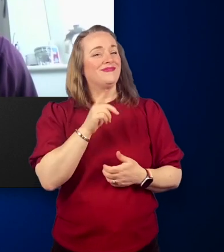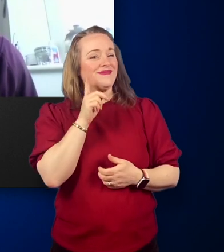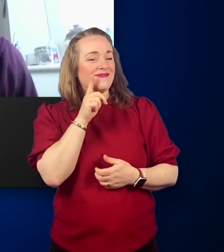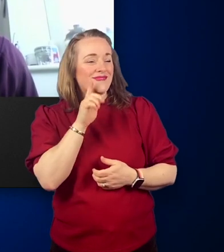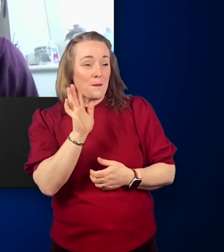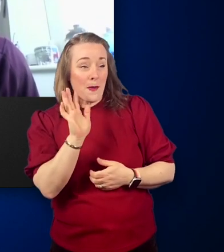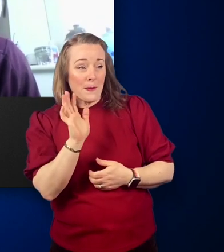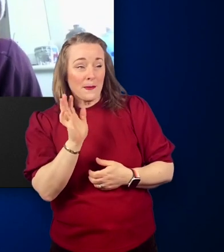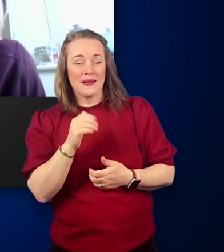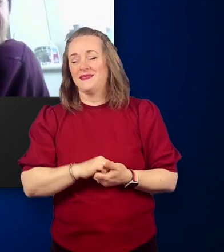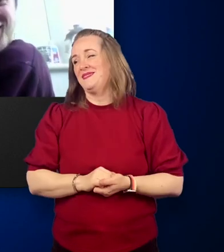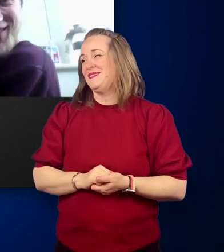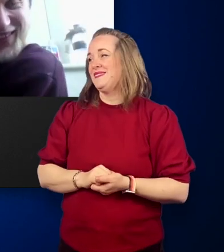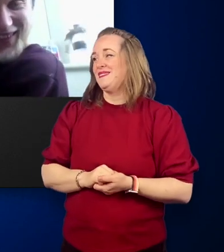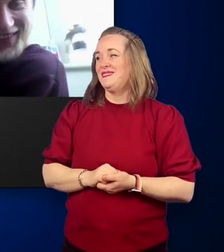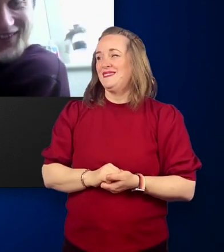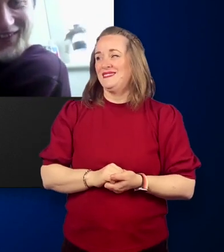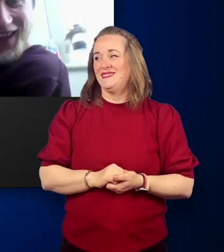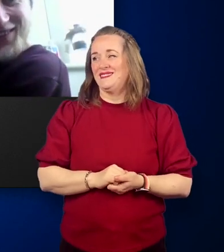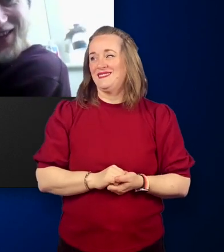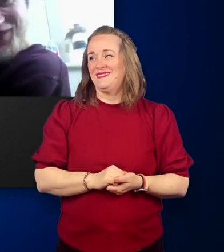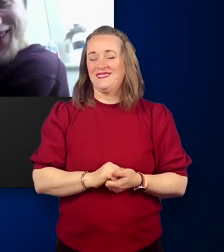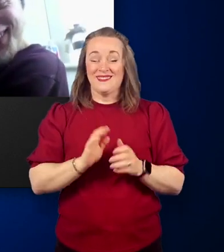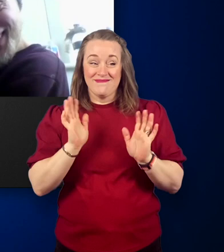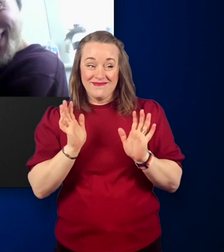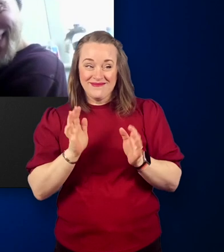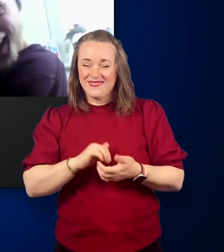Bye. Bye. I know. Yeah, say